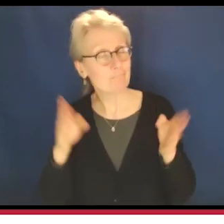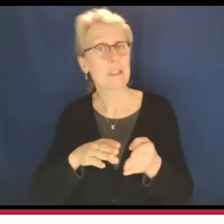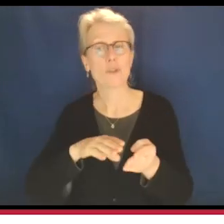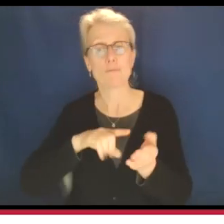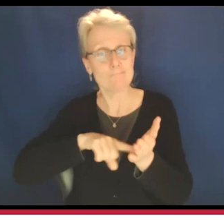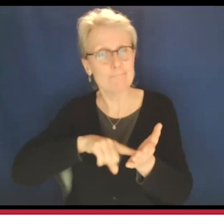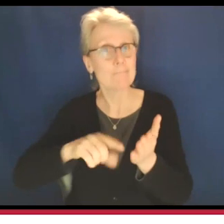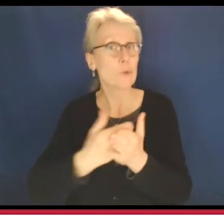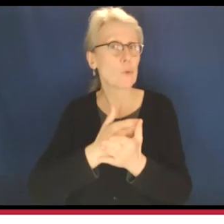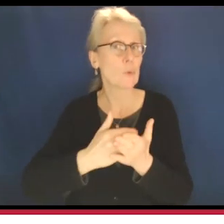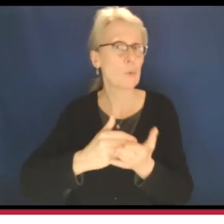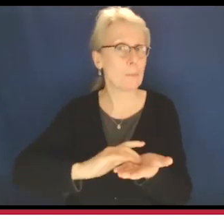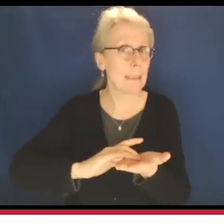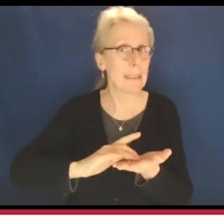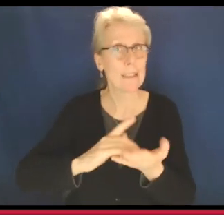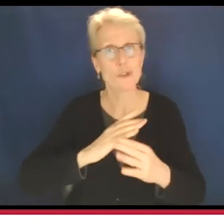disease,